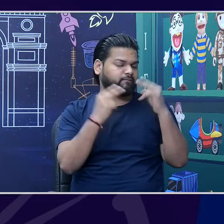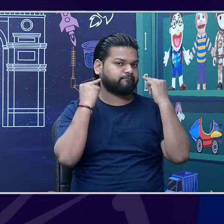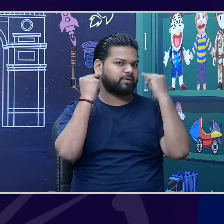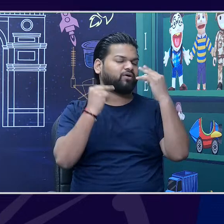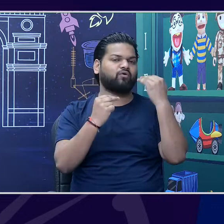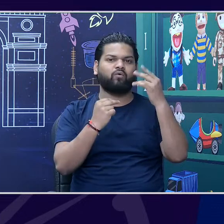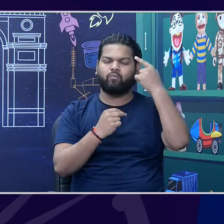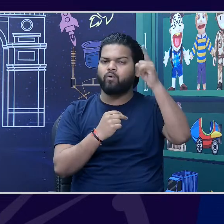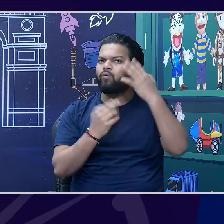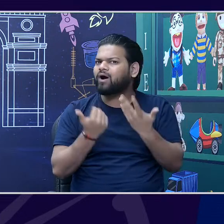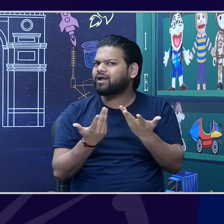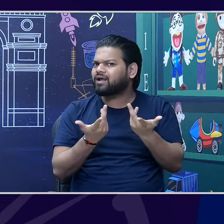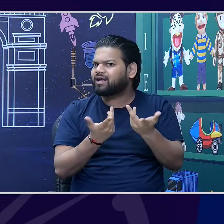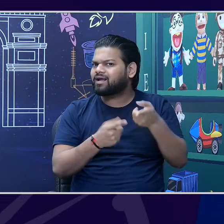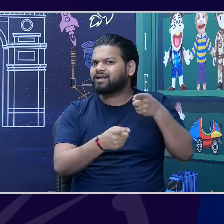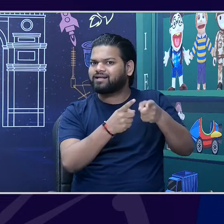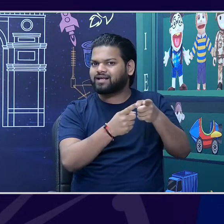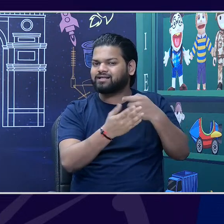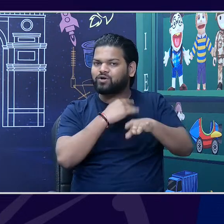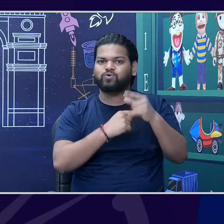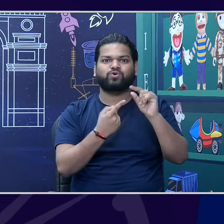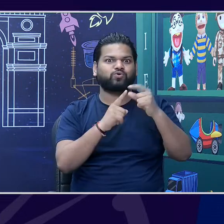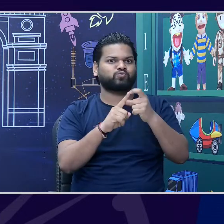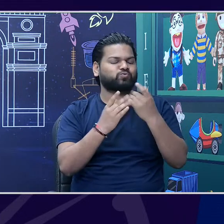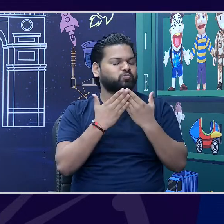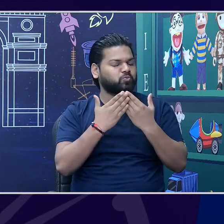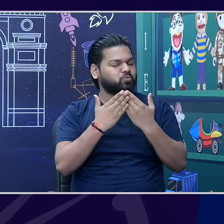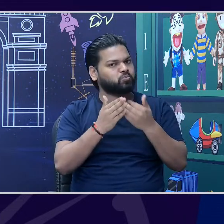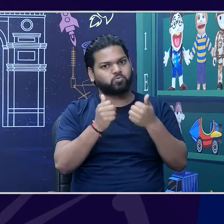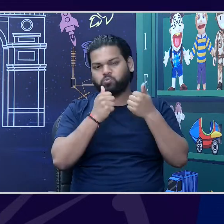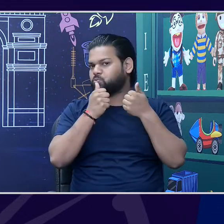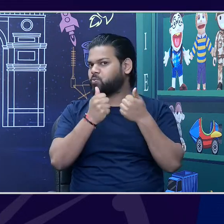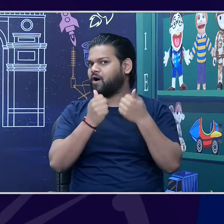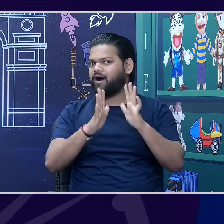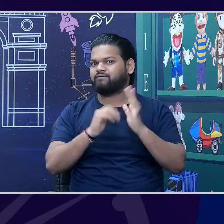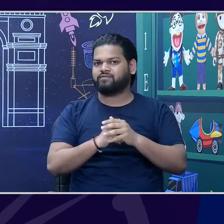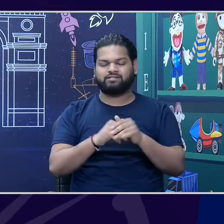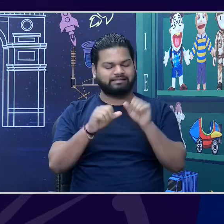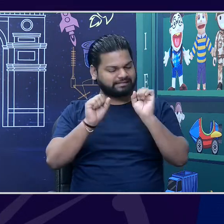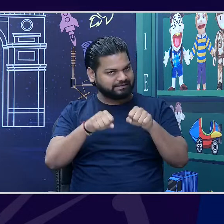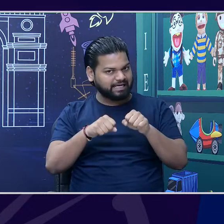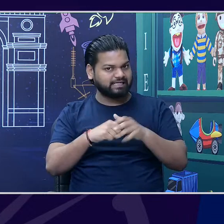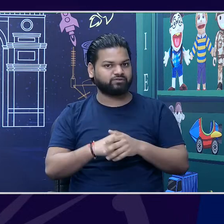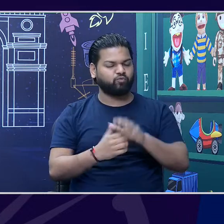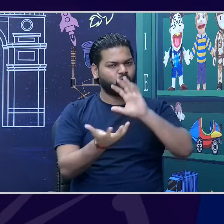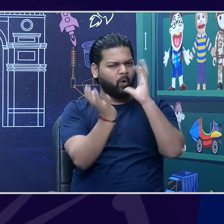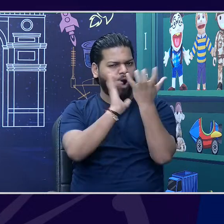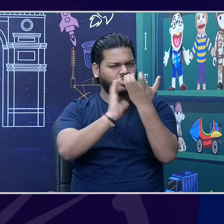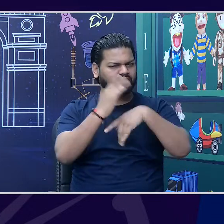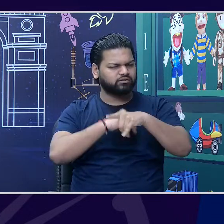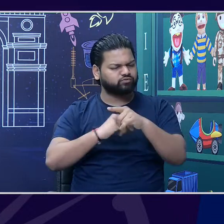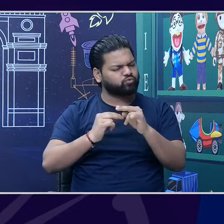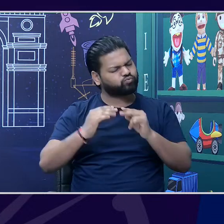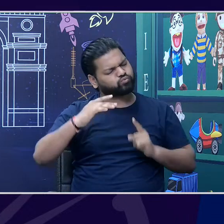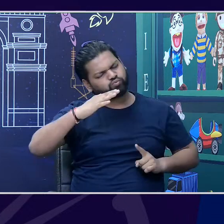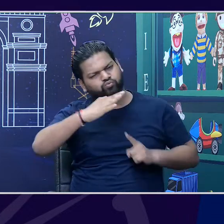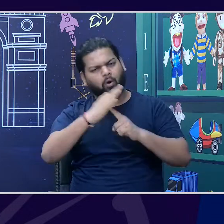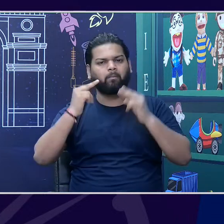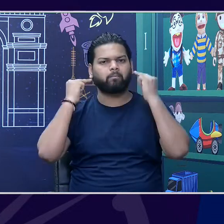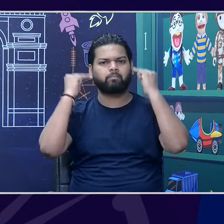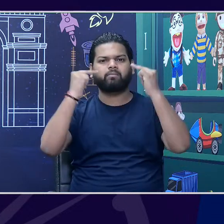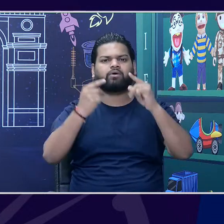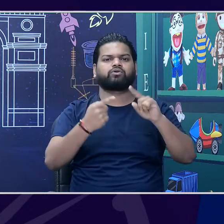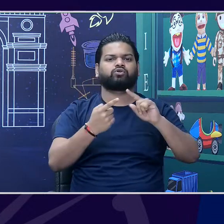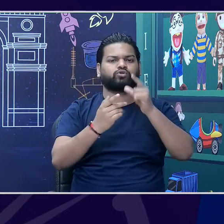Oh, very well done. So Cambridge is, yes, one of the most reputed universities in the world.